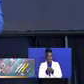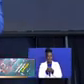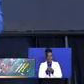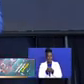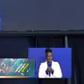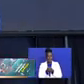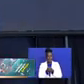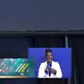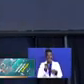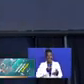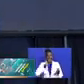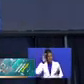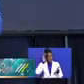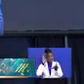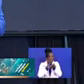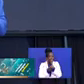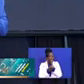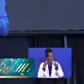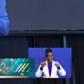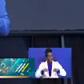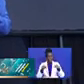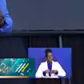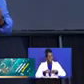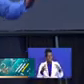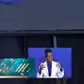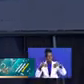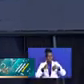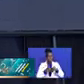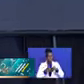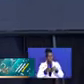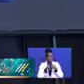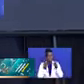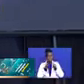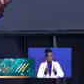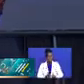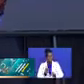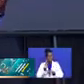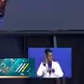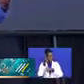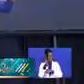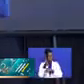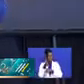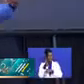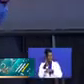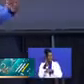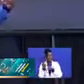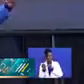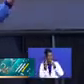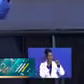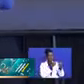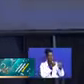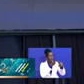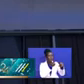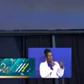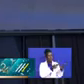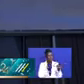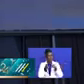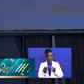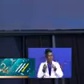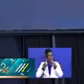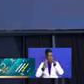here I believe that this session somebody is moving from ordinary